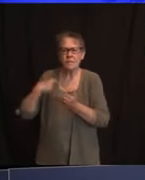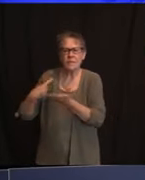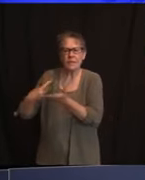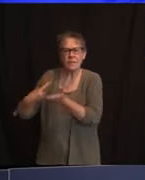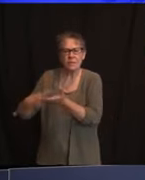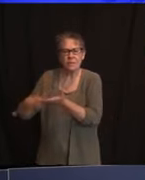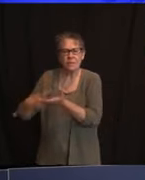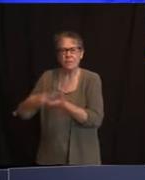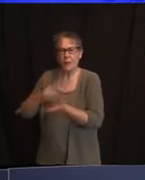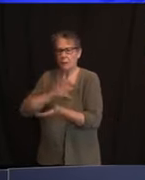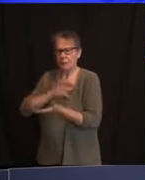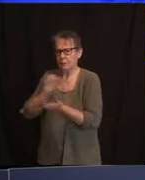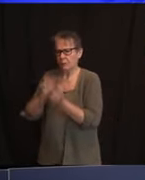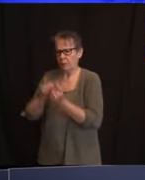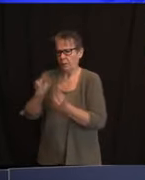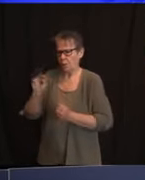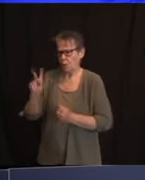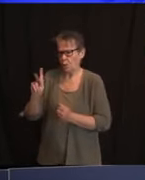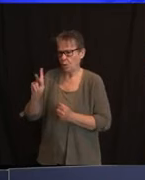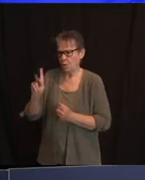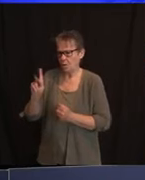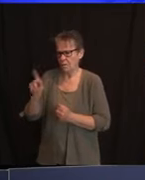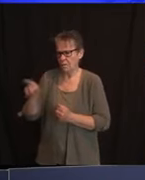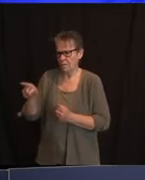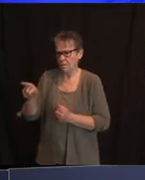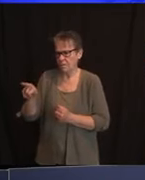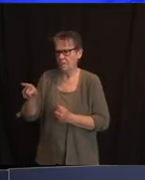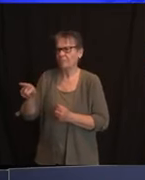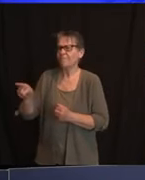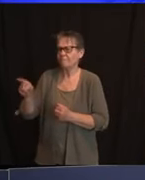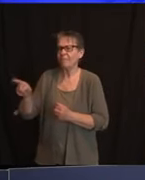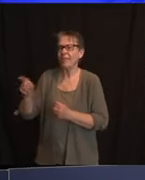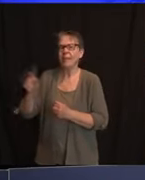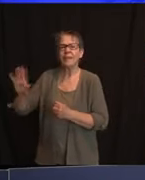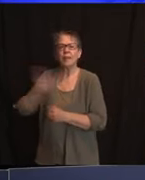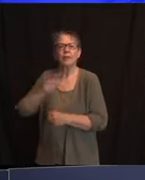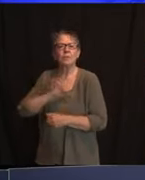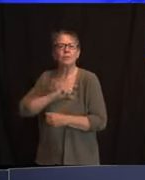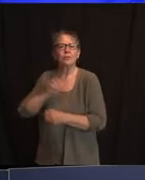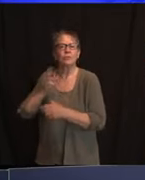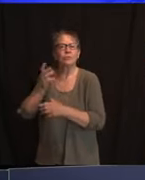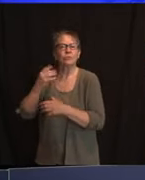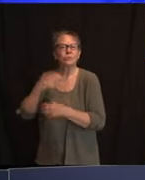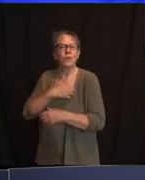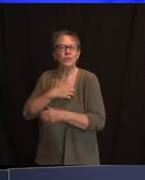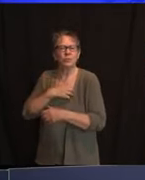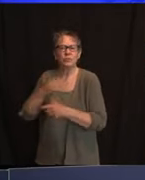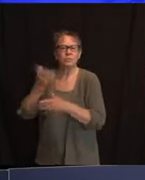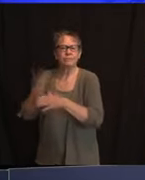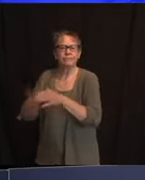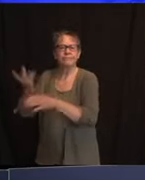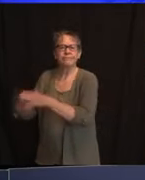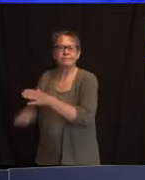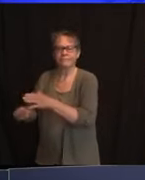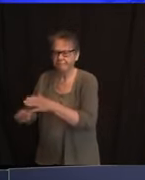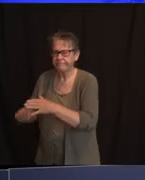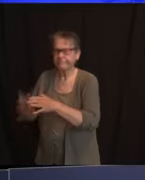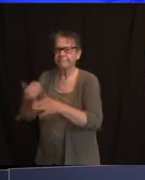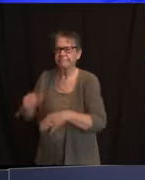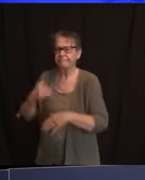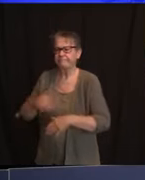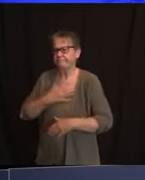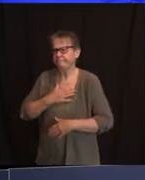Sergeant Michael Clegg, a fixture in the Newark Police Department, so our condolences go out to Newark Police Department, the